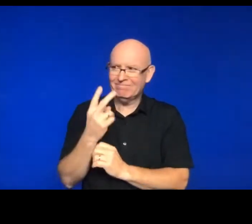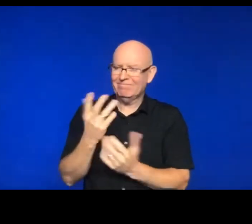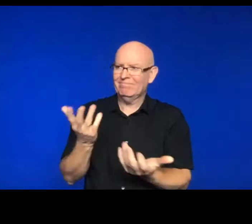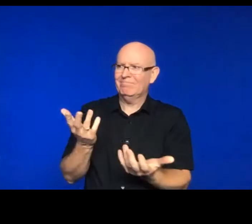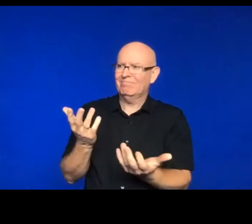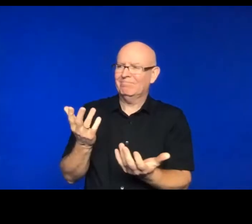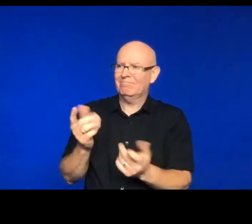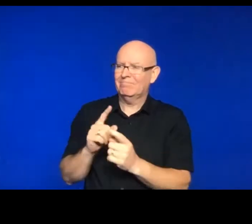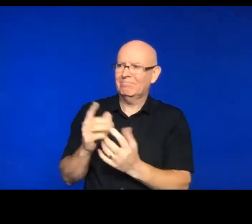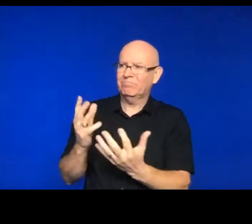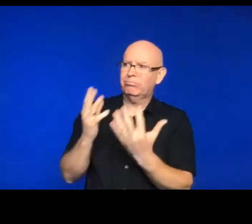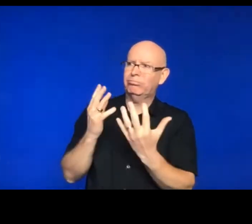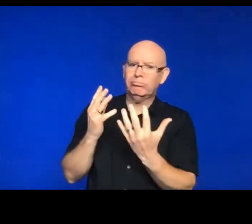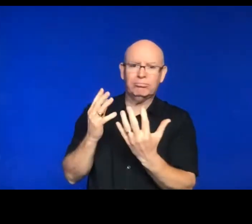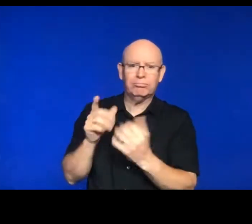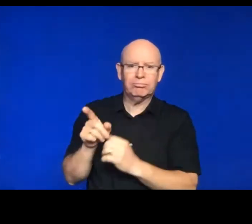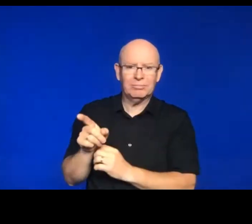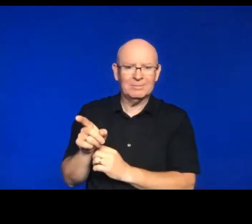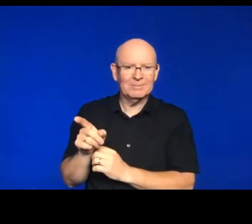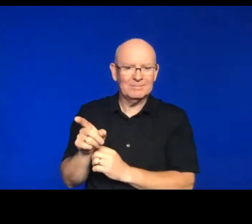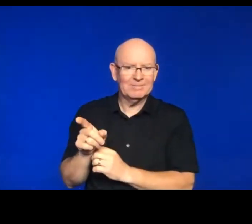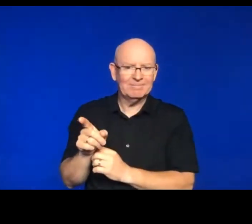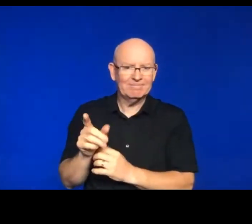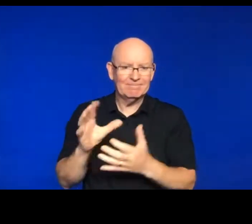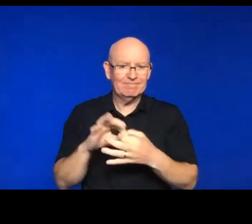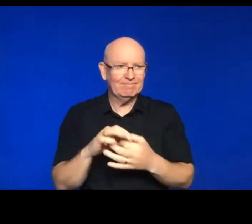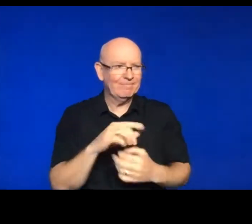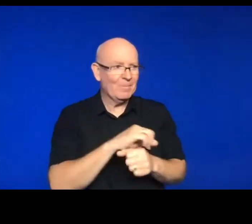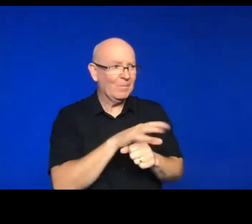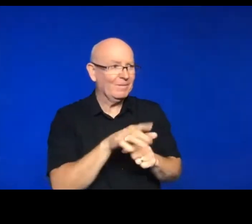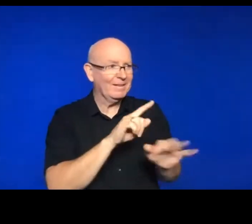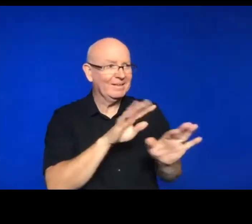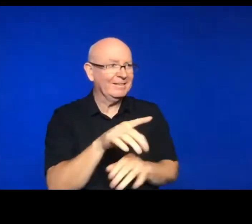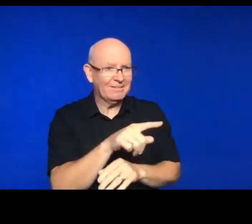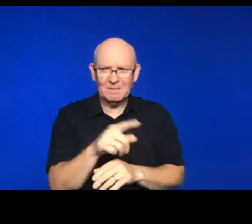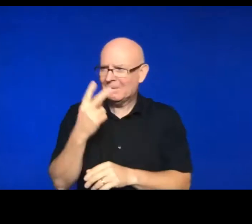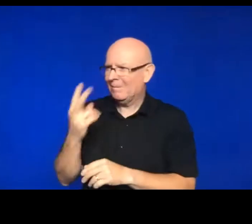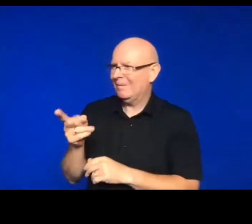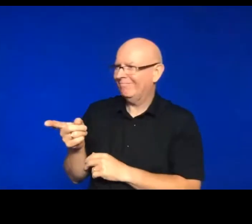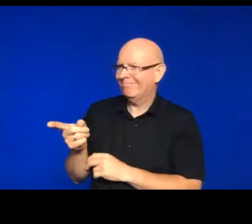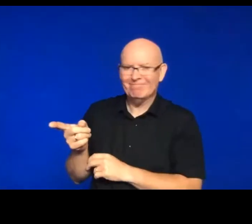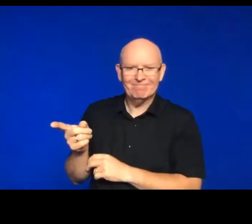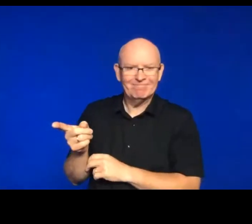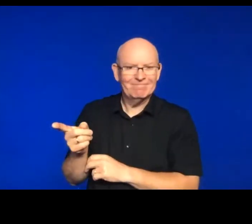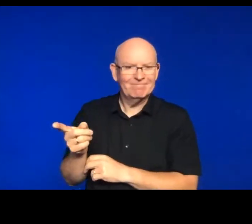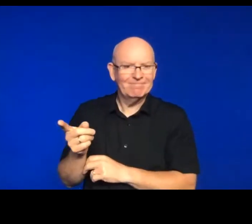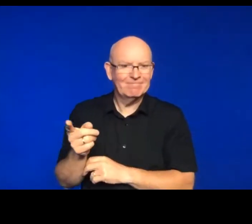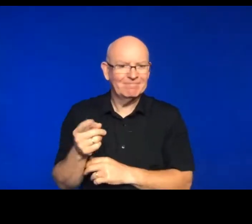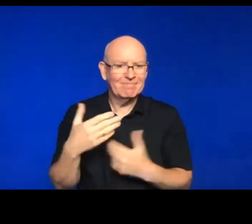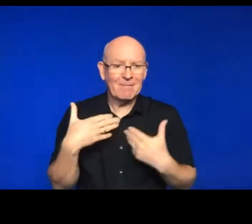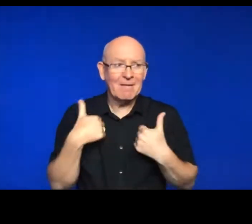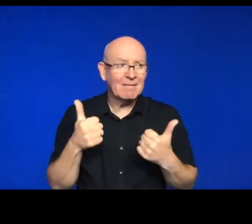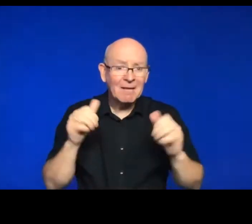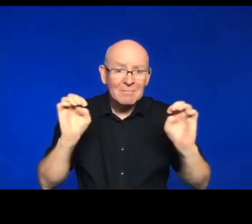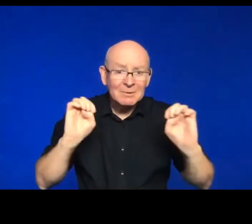health emergency, and that we have been seeing in many countries. And again, if